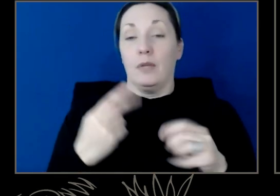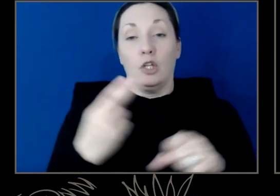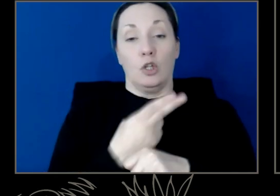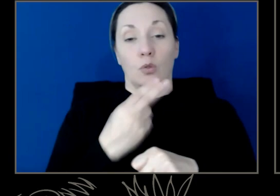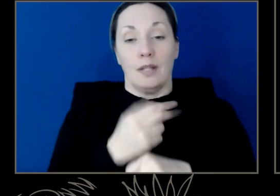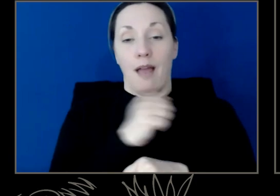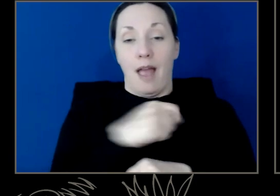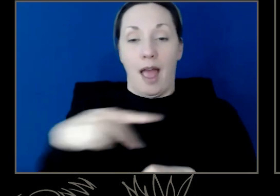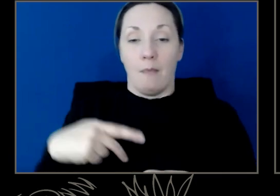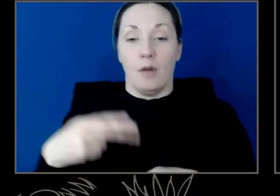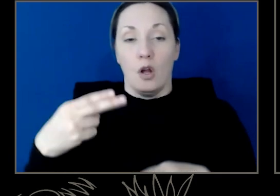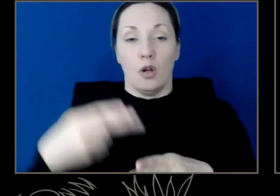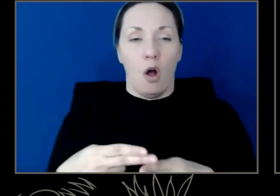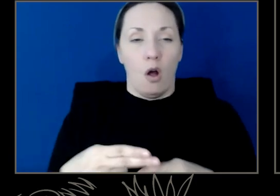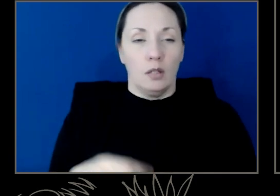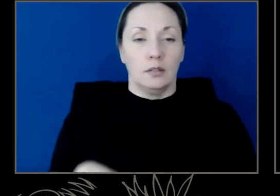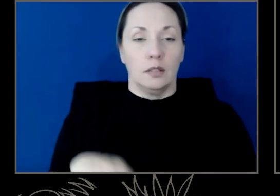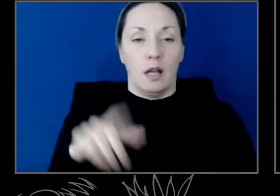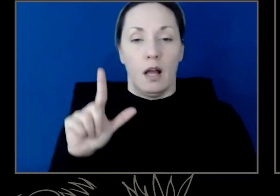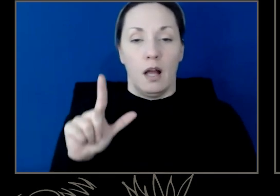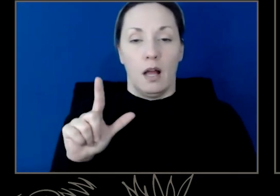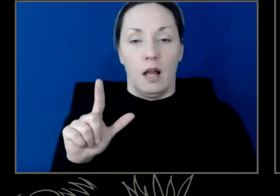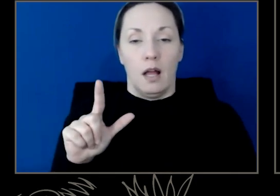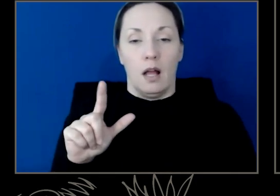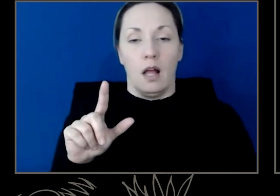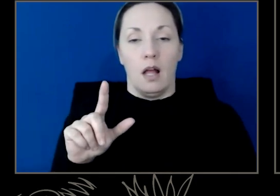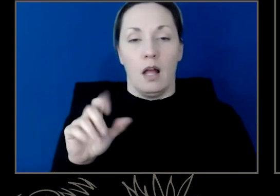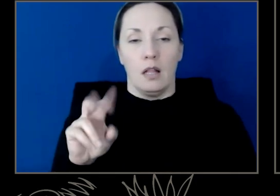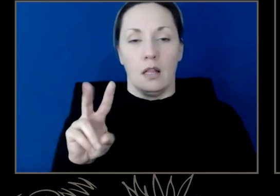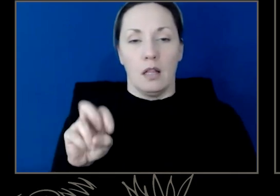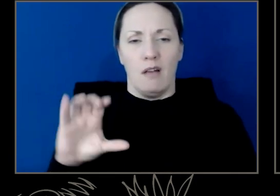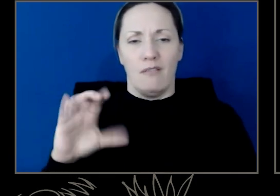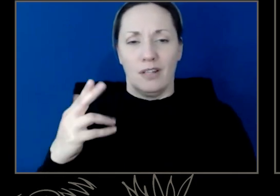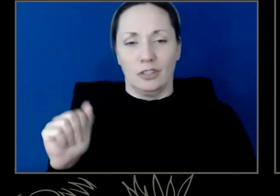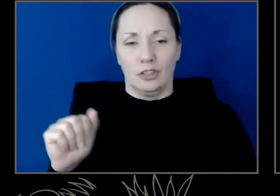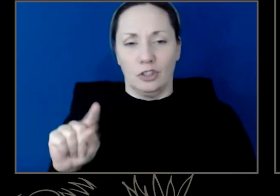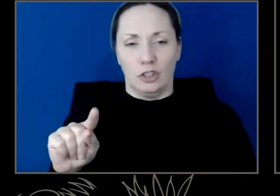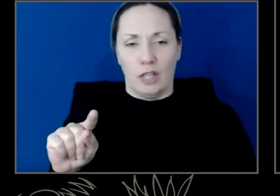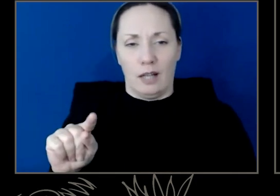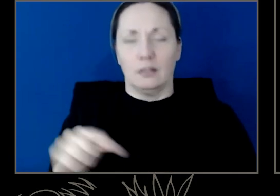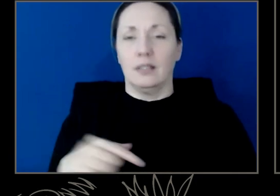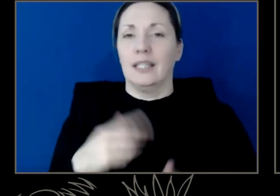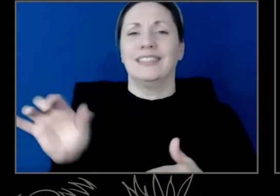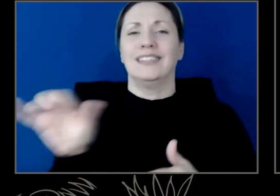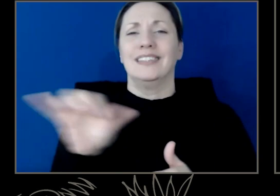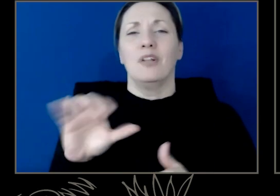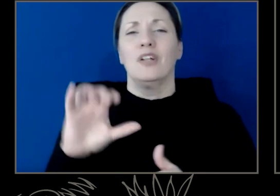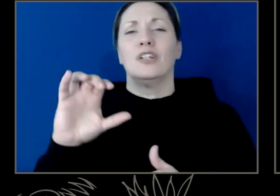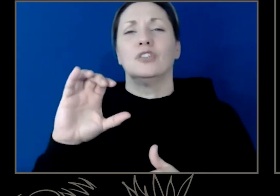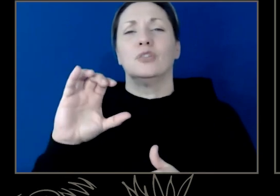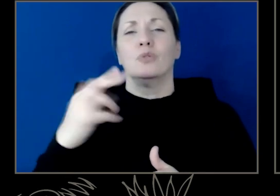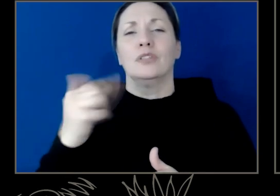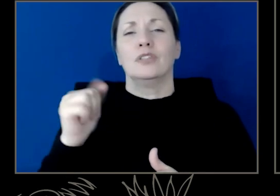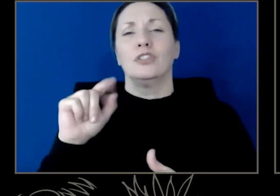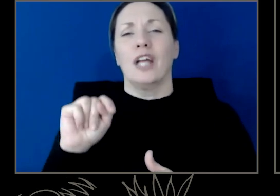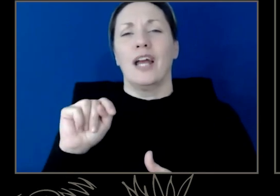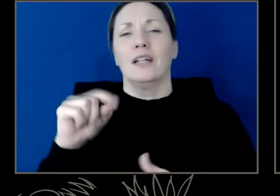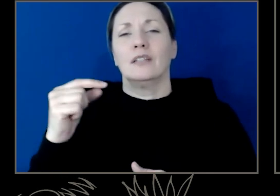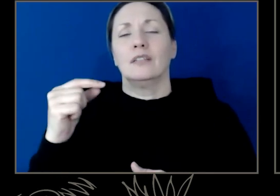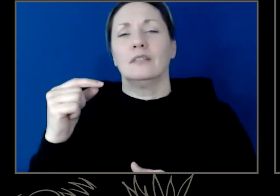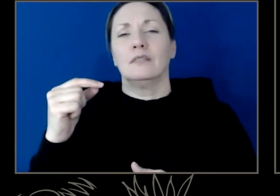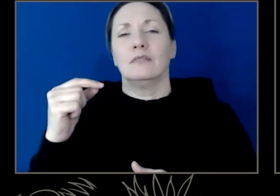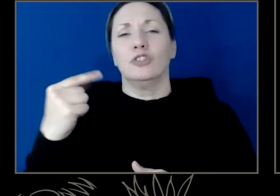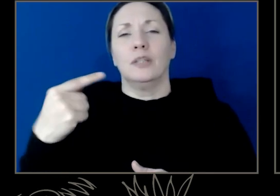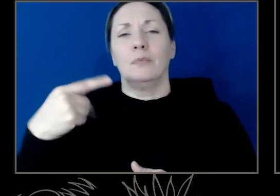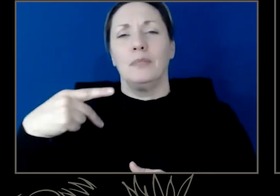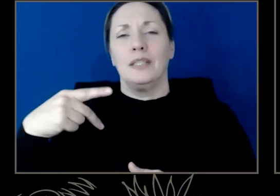called LubChat. It's an alternative to like the ChatGPT UI. It's similar to like T3 Chat in that you